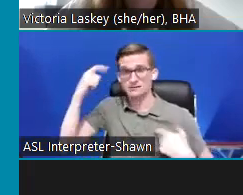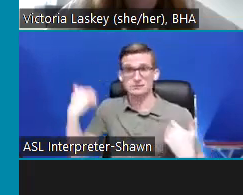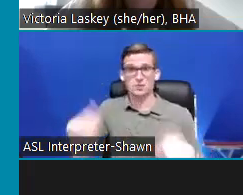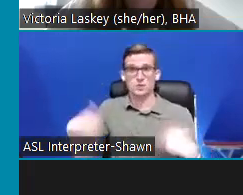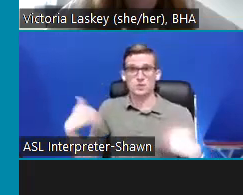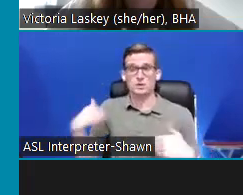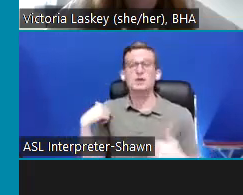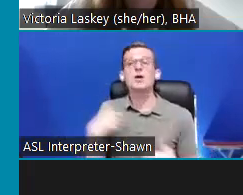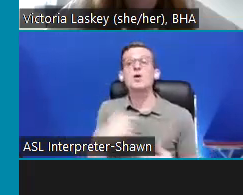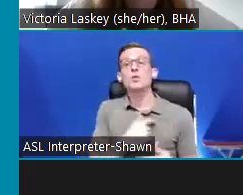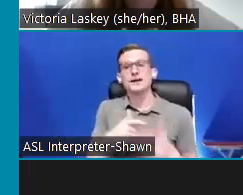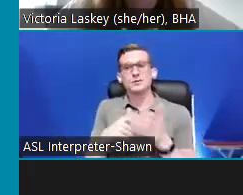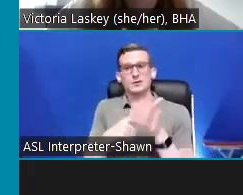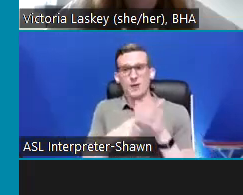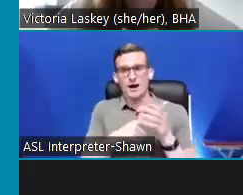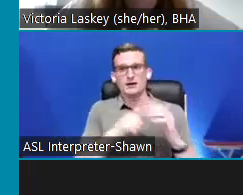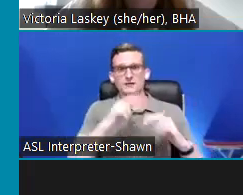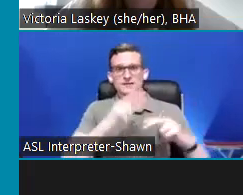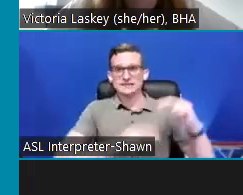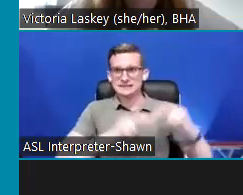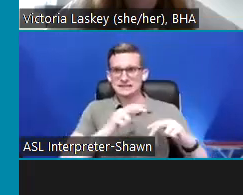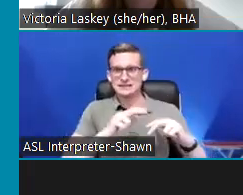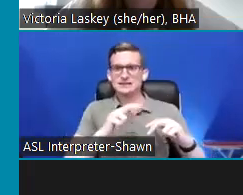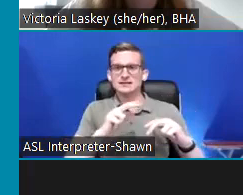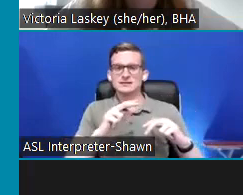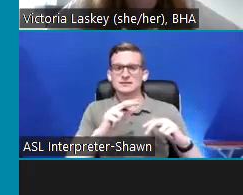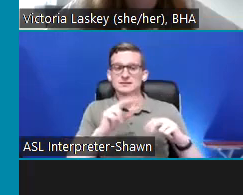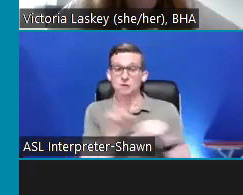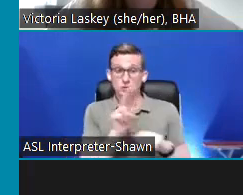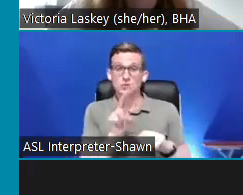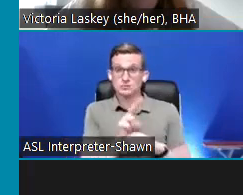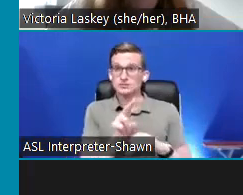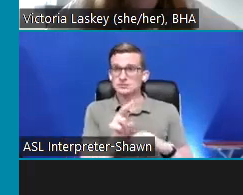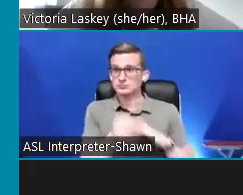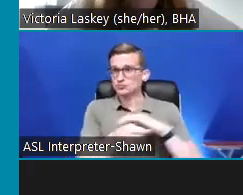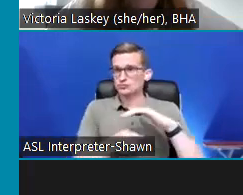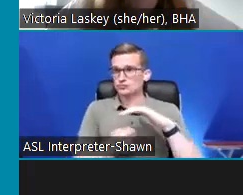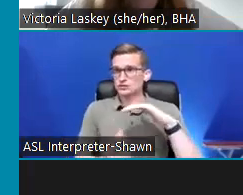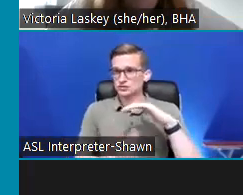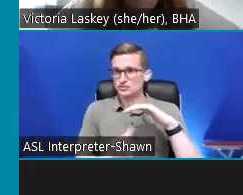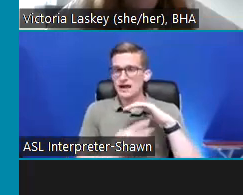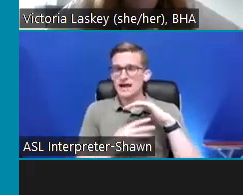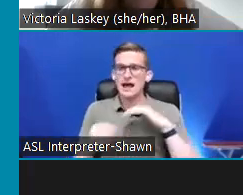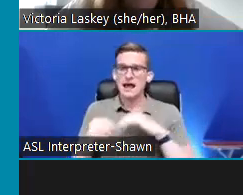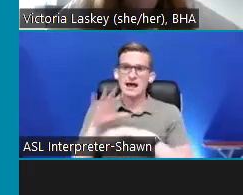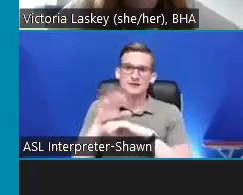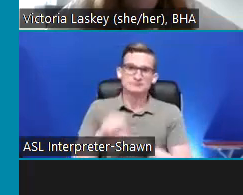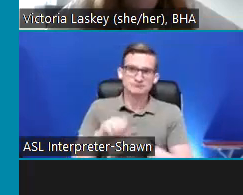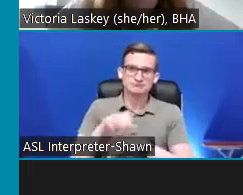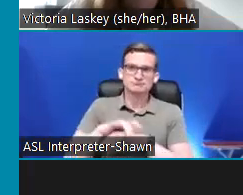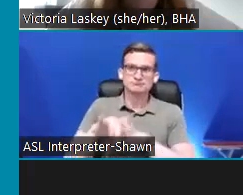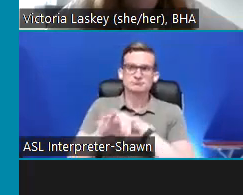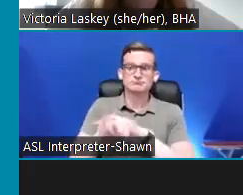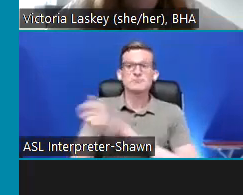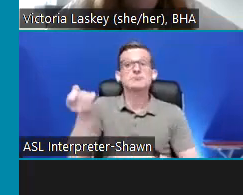a facility to use restraint and seclusion, but if they do, then they need to do it in accordance with our regulations